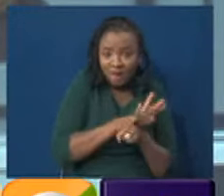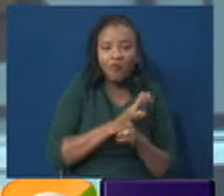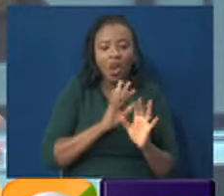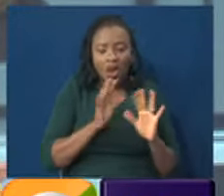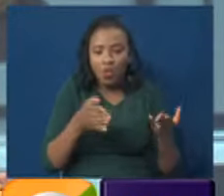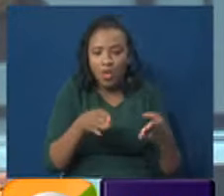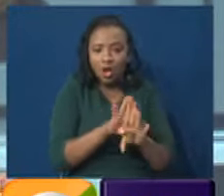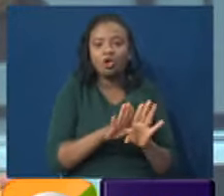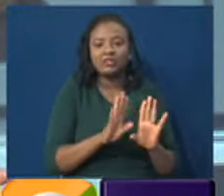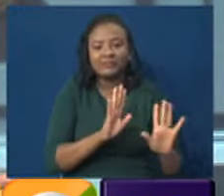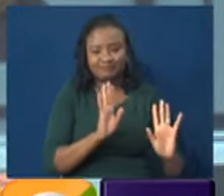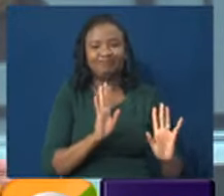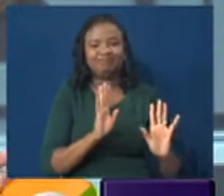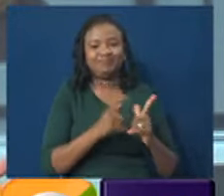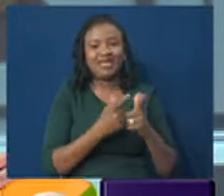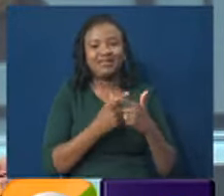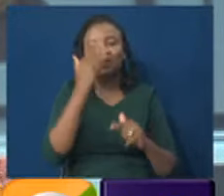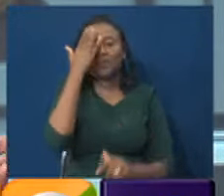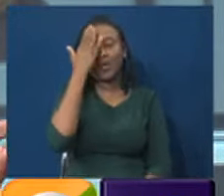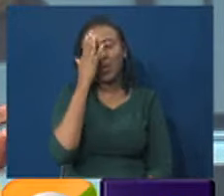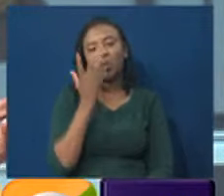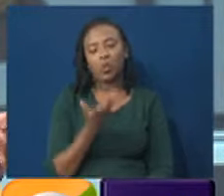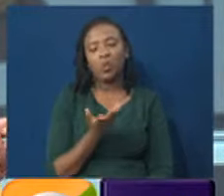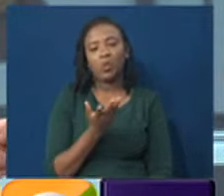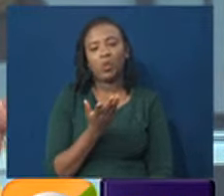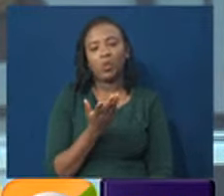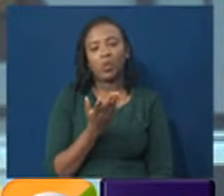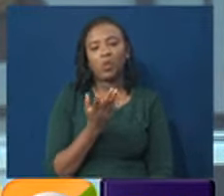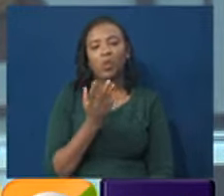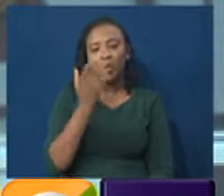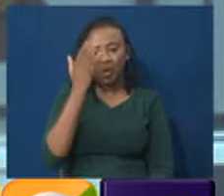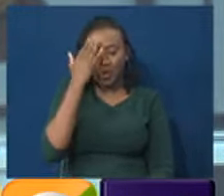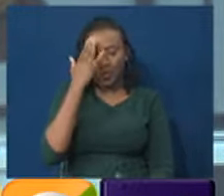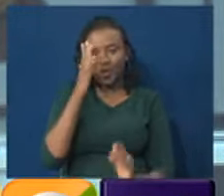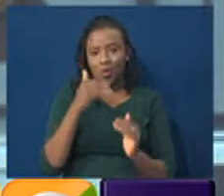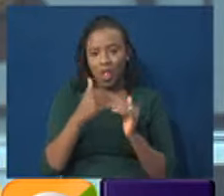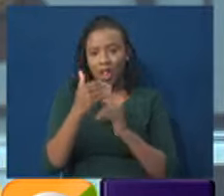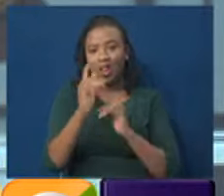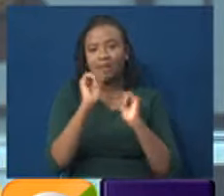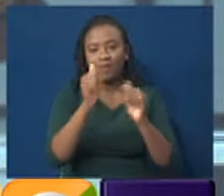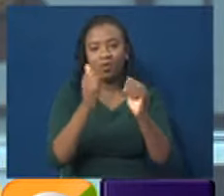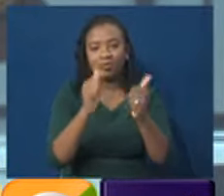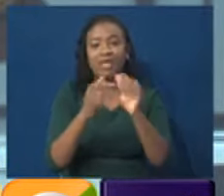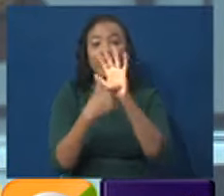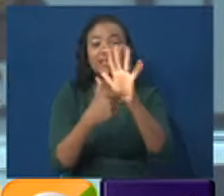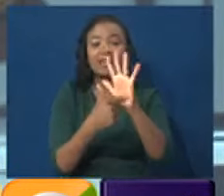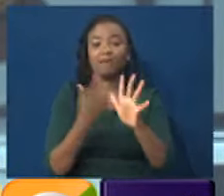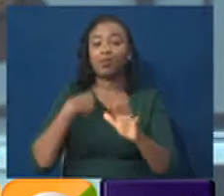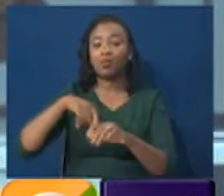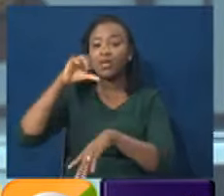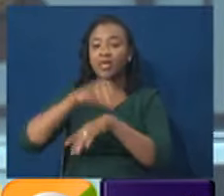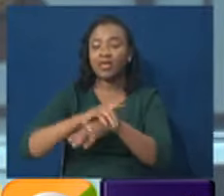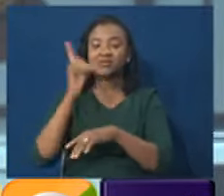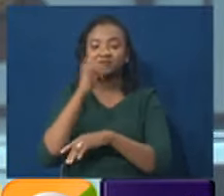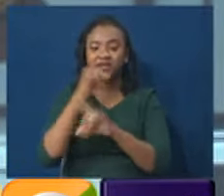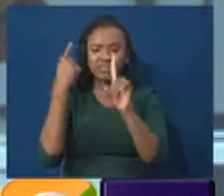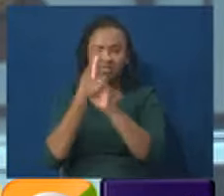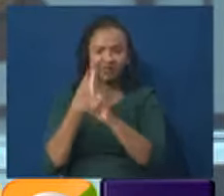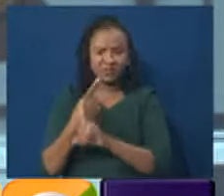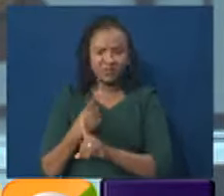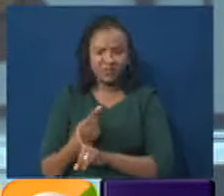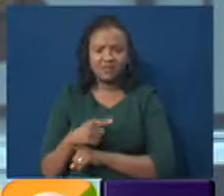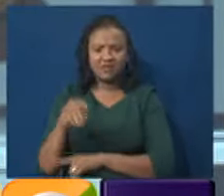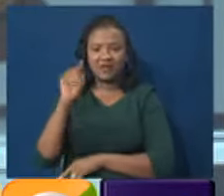and I think we are expecting the next few days, my colleagues will correct me, is that we are getting seed dryers. So that and improve